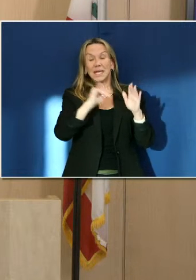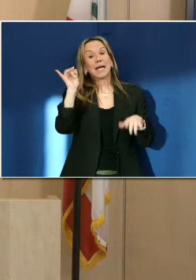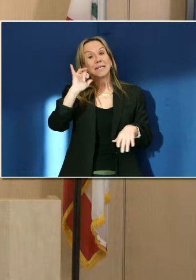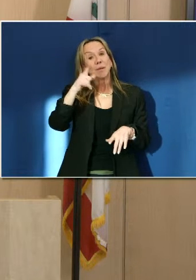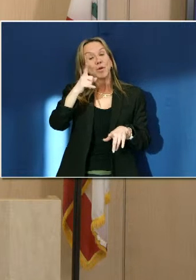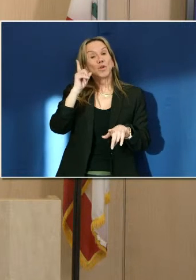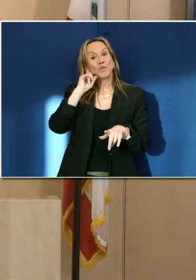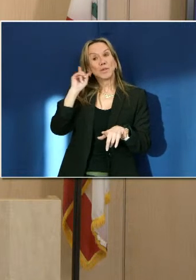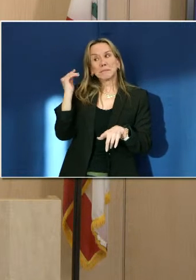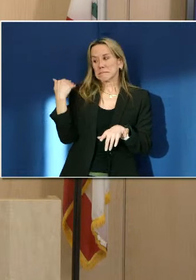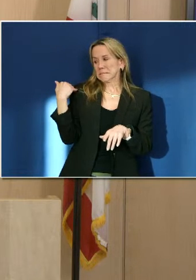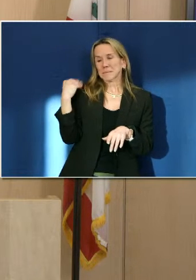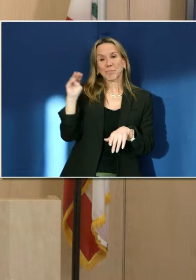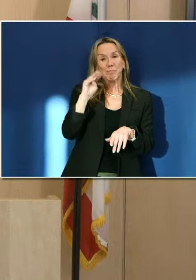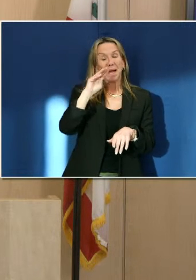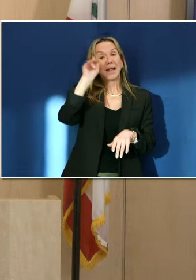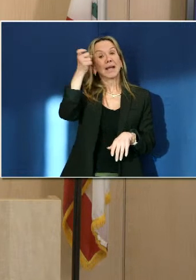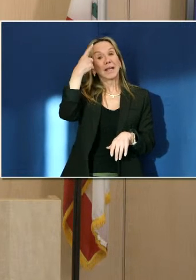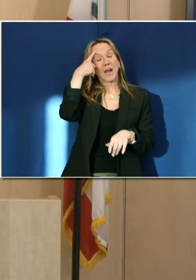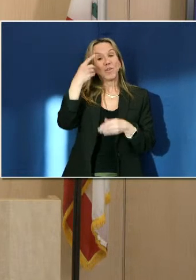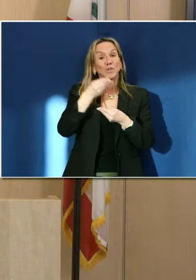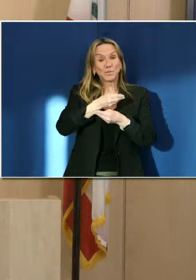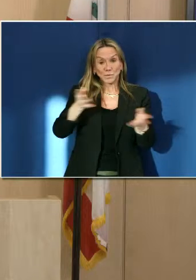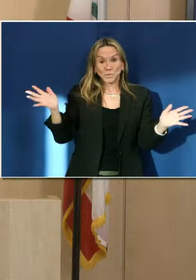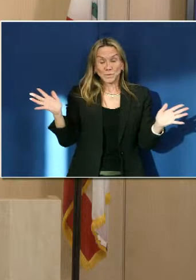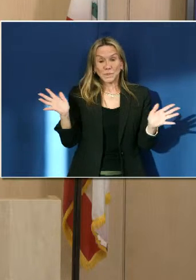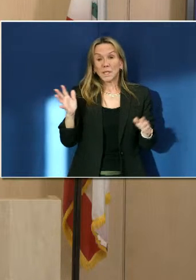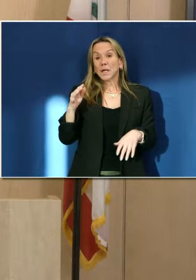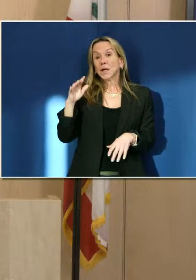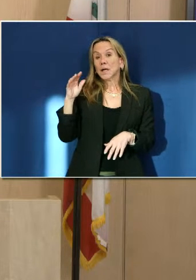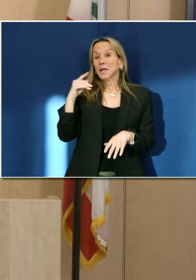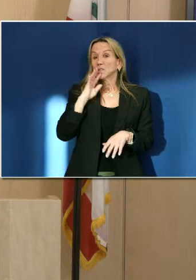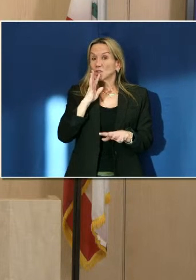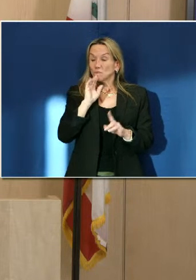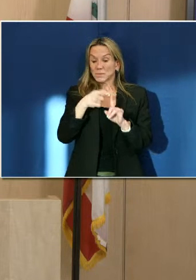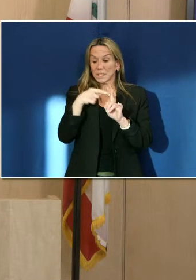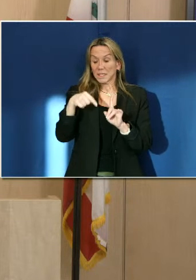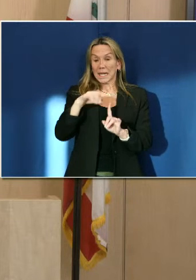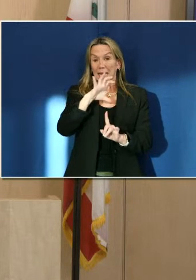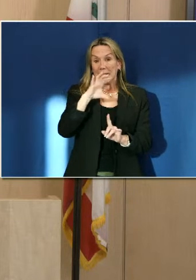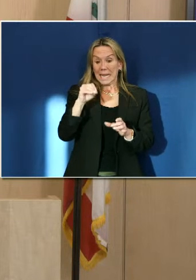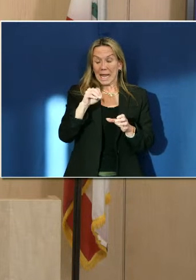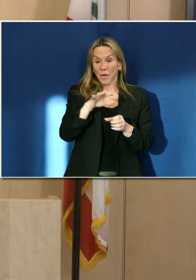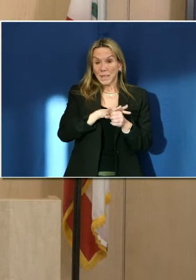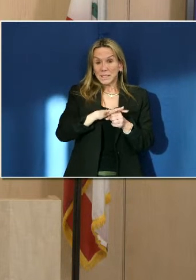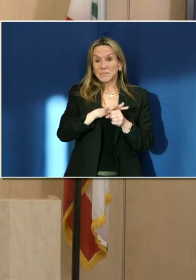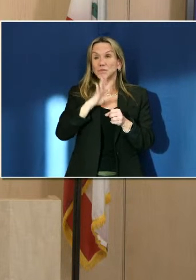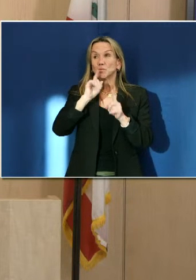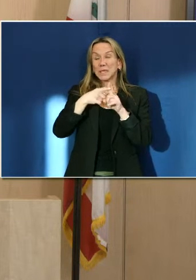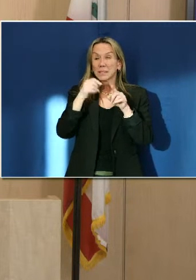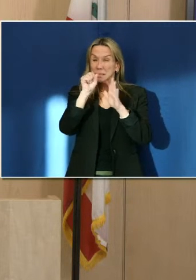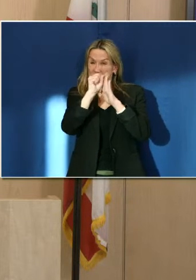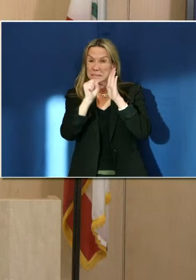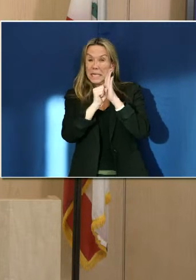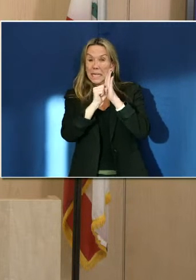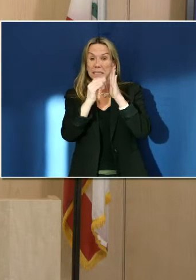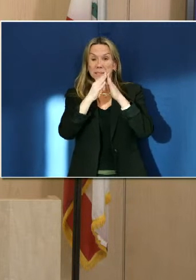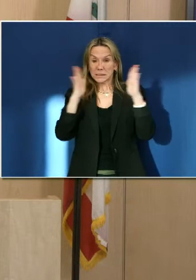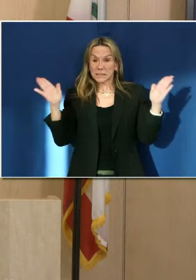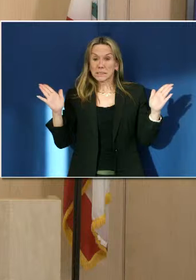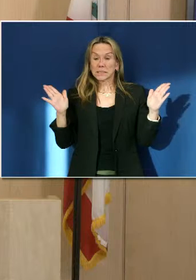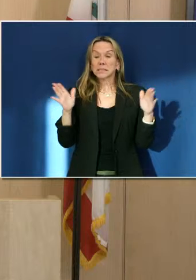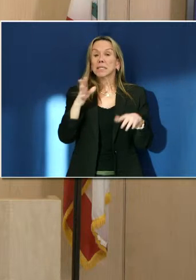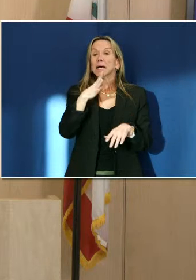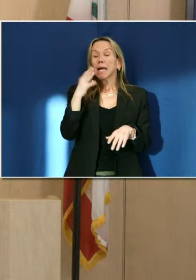briefing on Monday, in terms of countywide and statewide, we anticipate that there will be